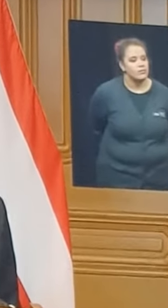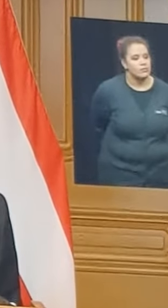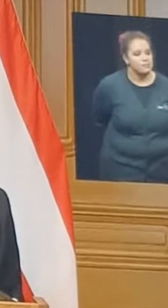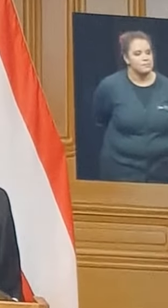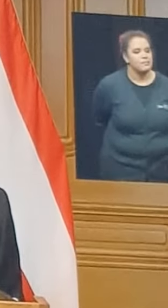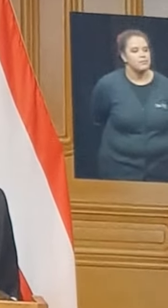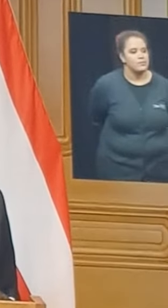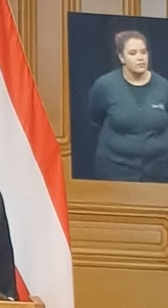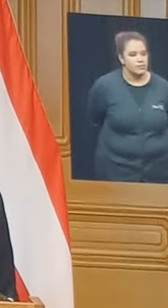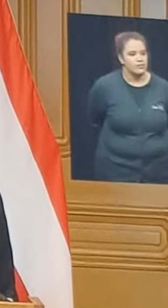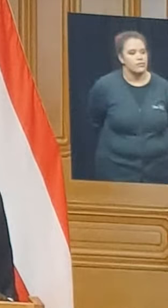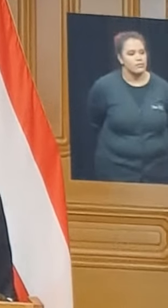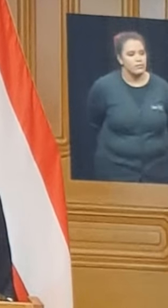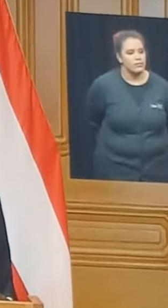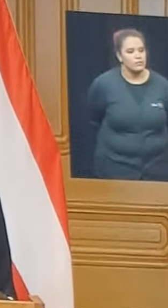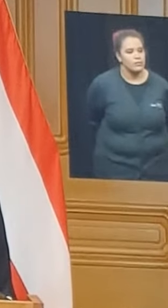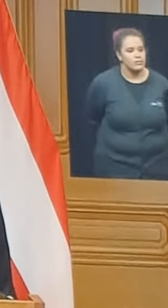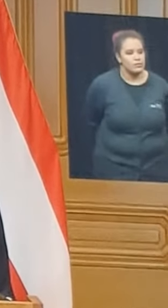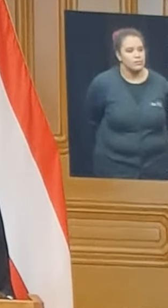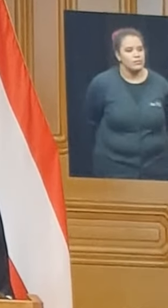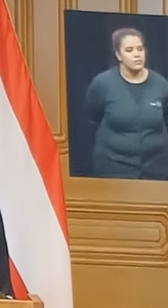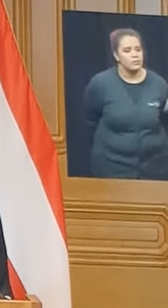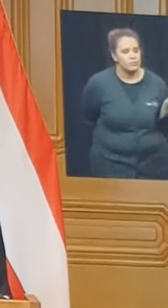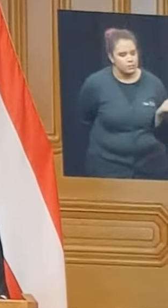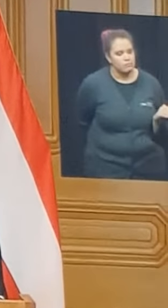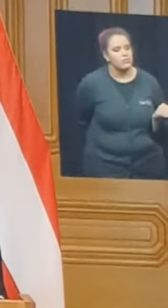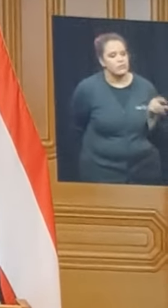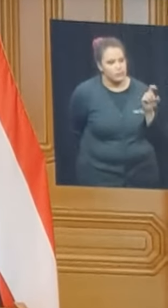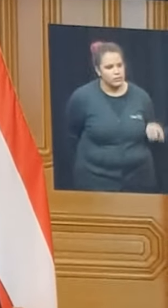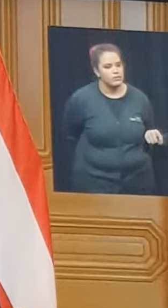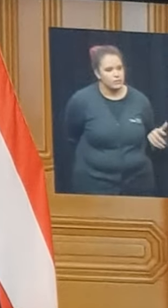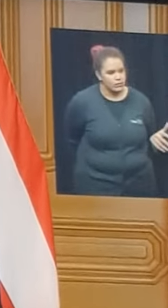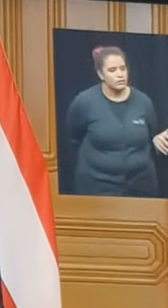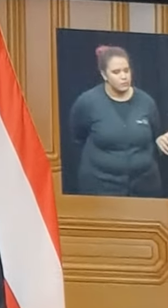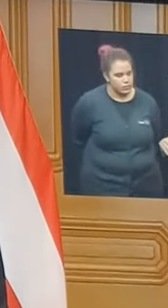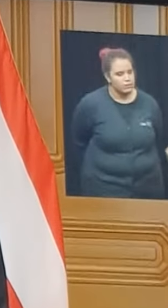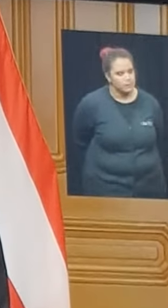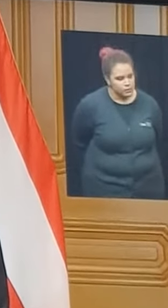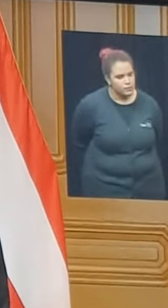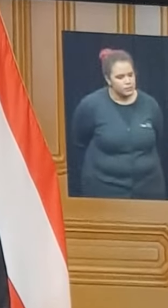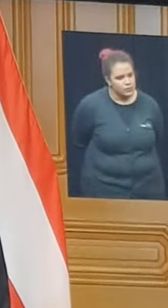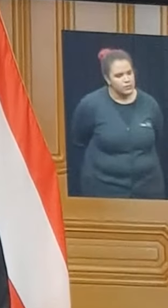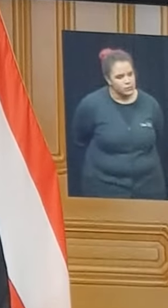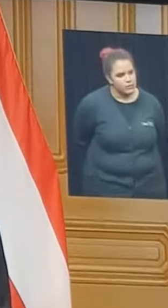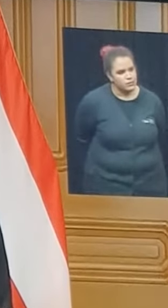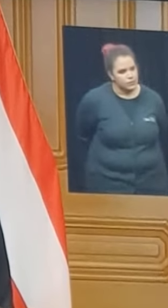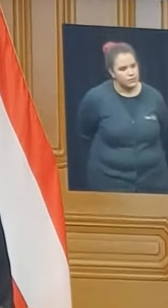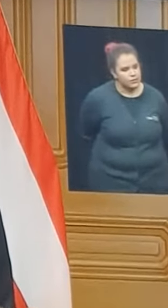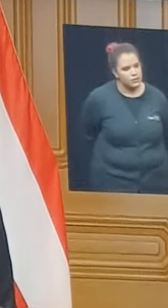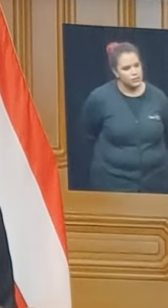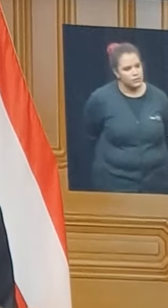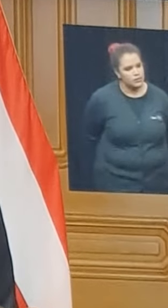apple? Come on, Mikey. You know better than that. You're an attorney.